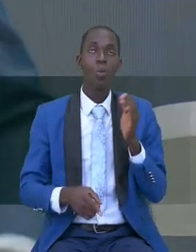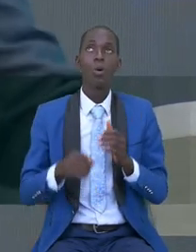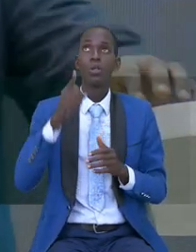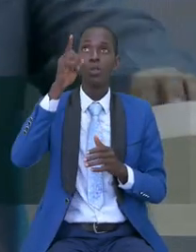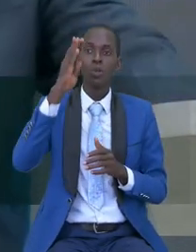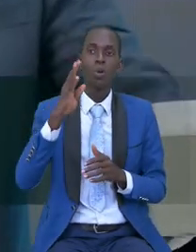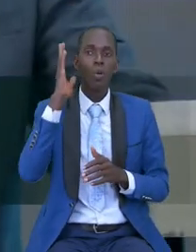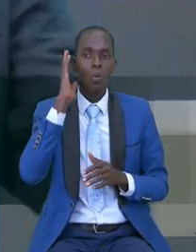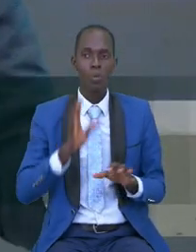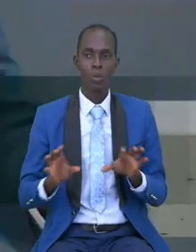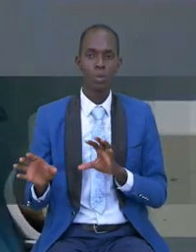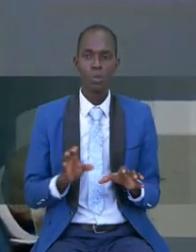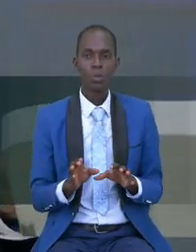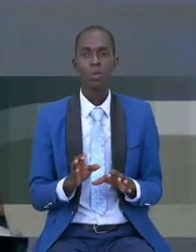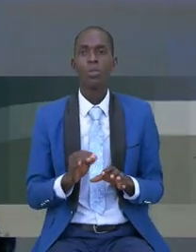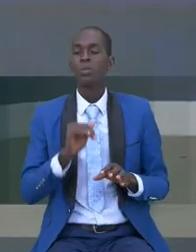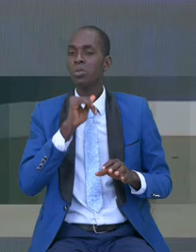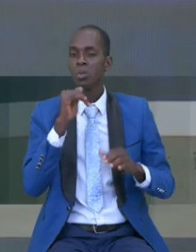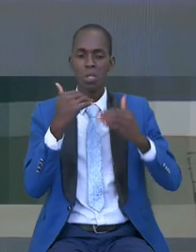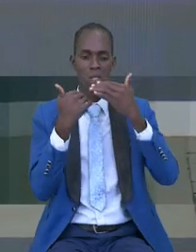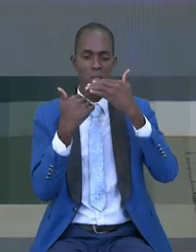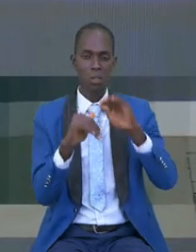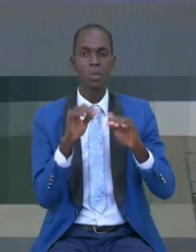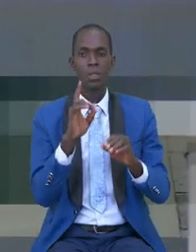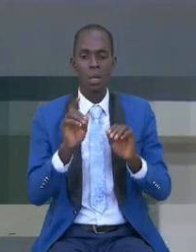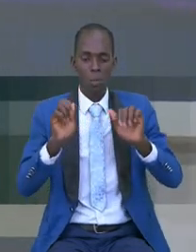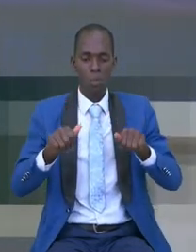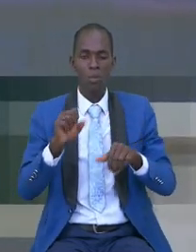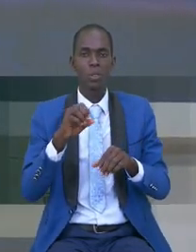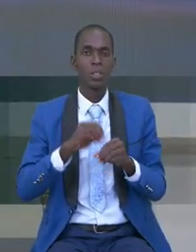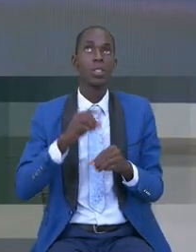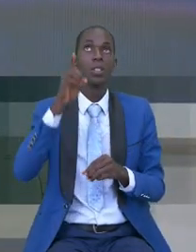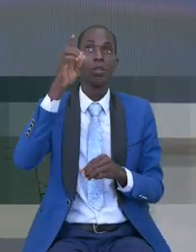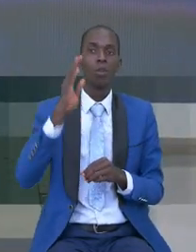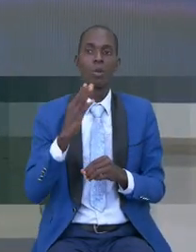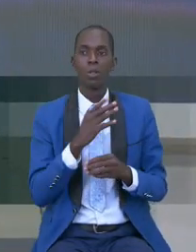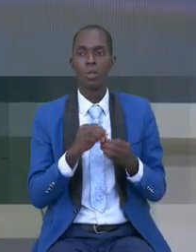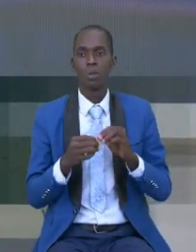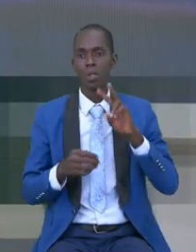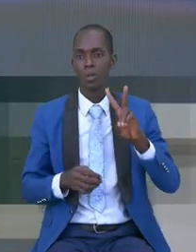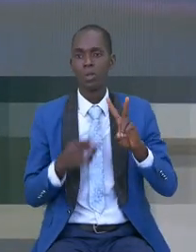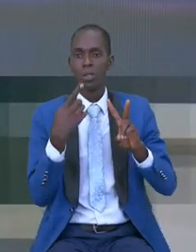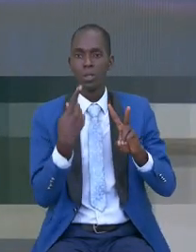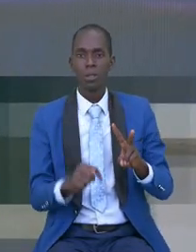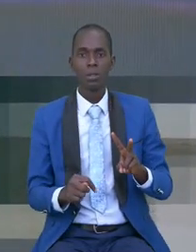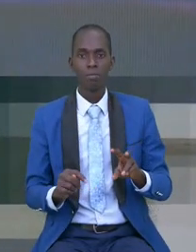do. Unlimited possibilities in God. Number two, the